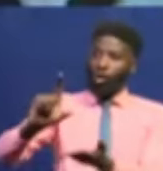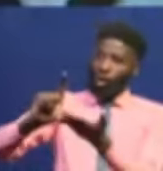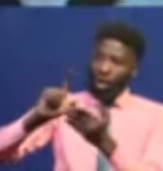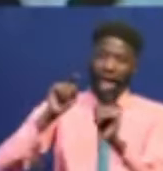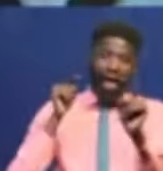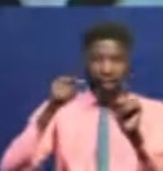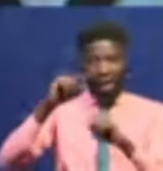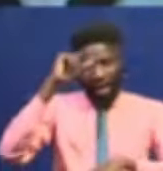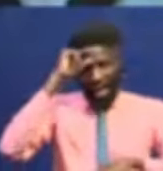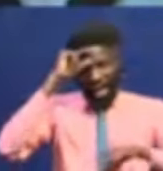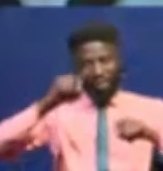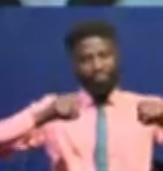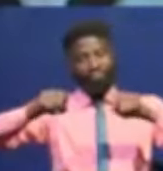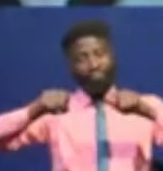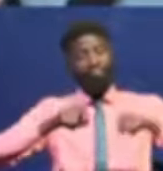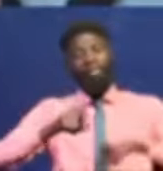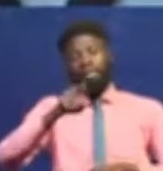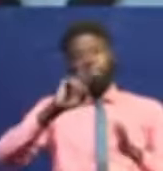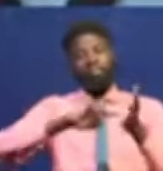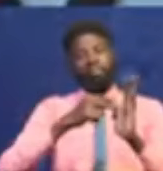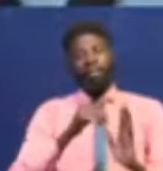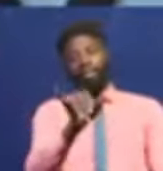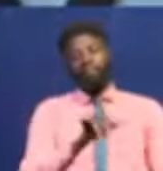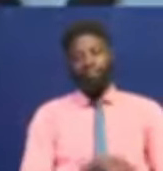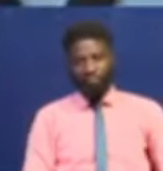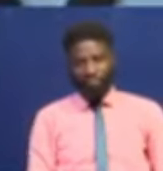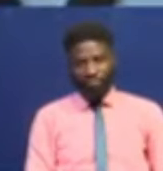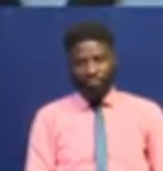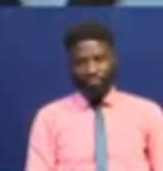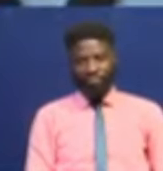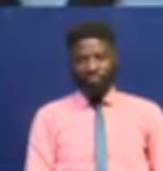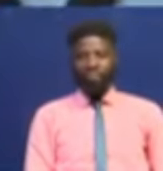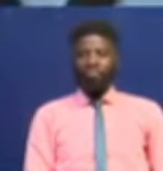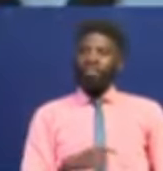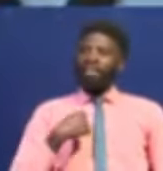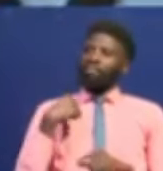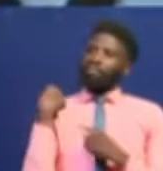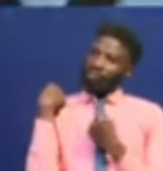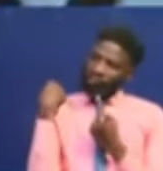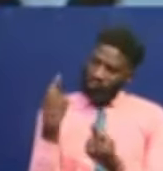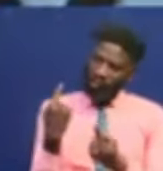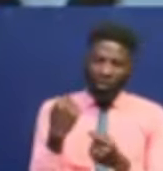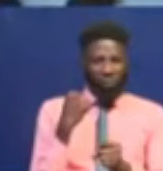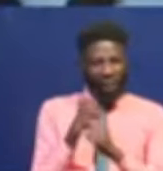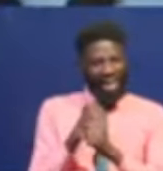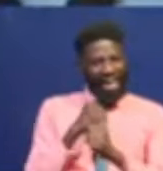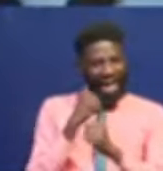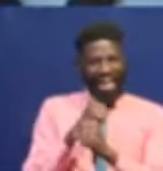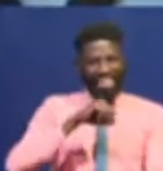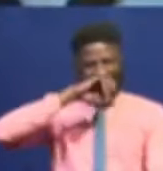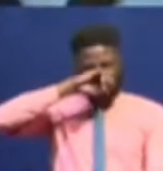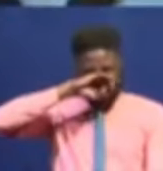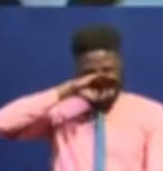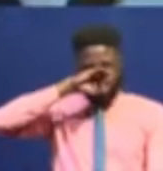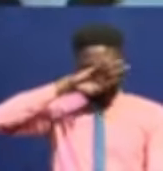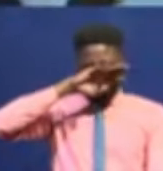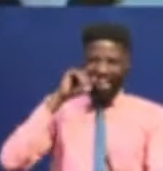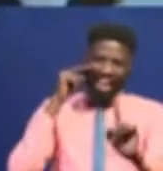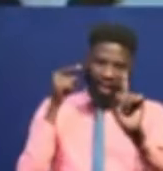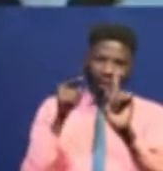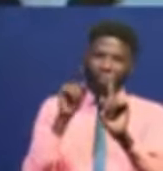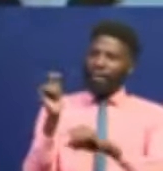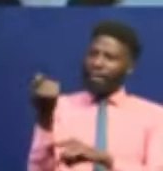our government. That's what it means. I have been working very hard to pull Kenya